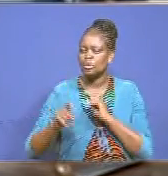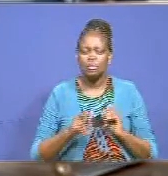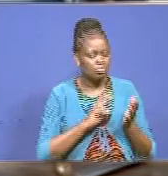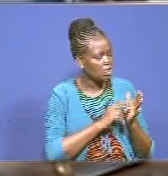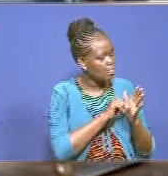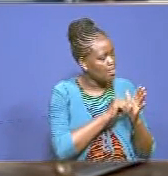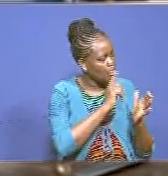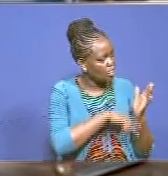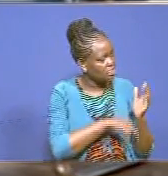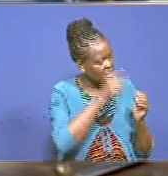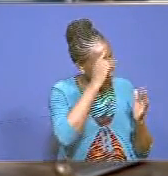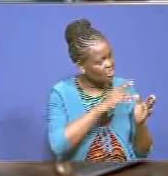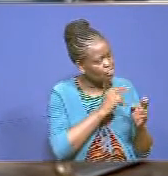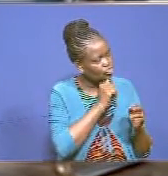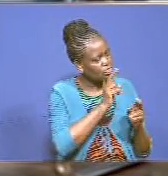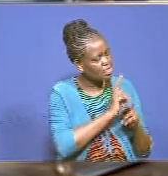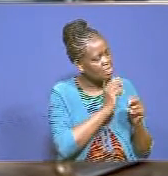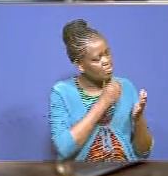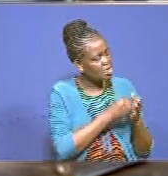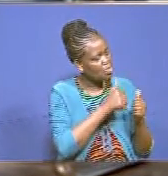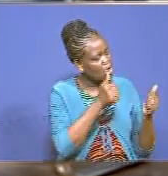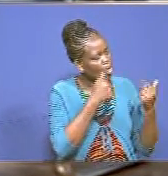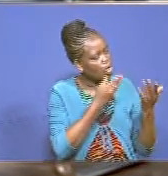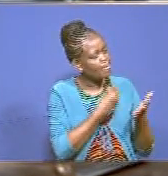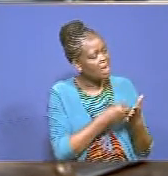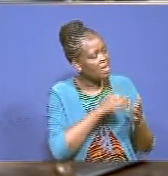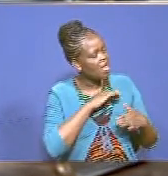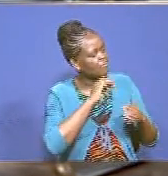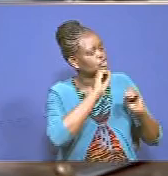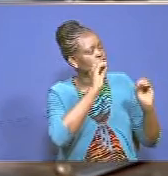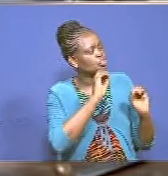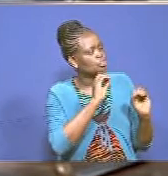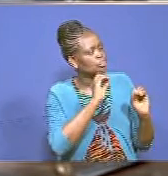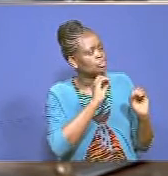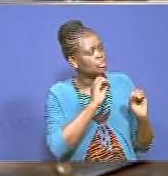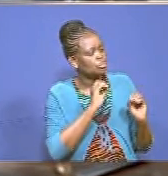that the governors are not spending the money as they should, or the money is not sufficient to carry out the projects?